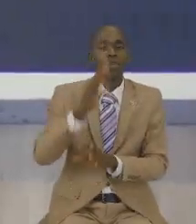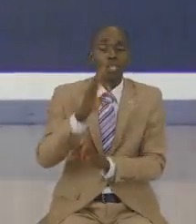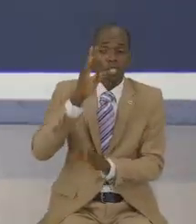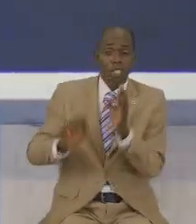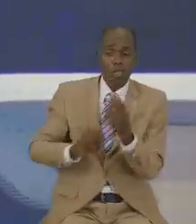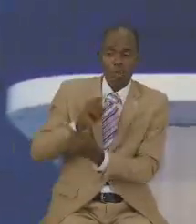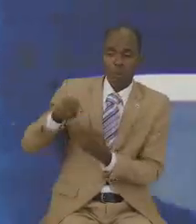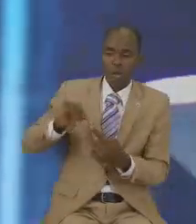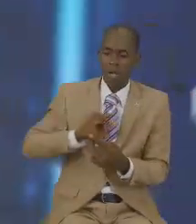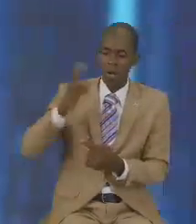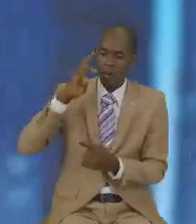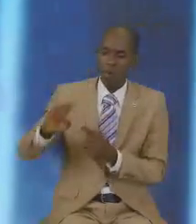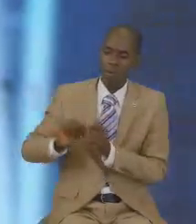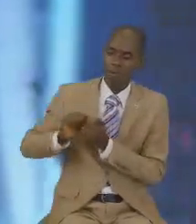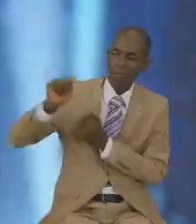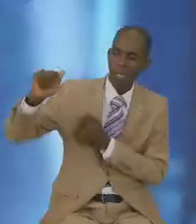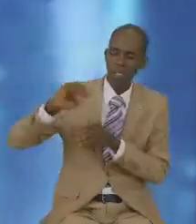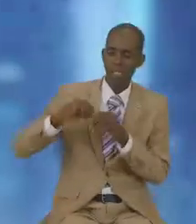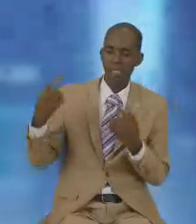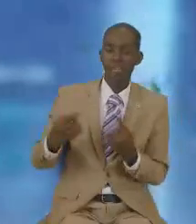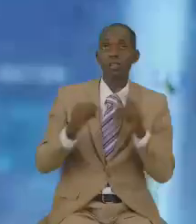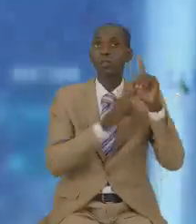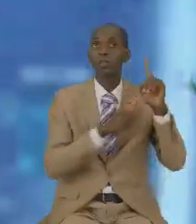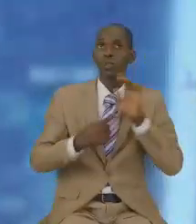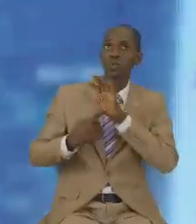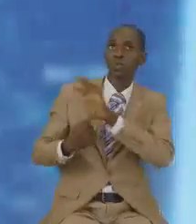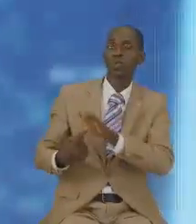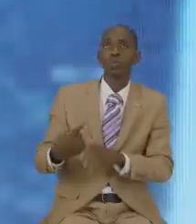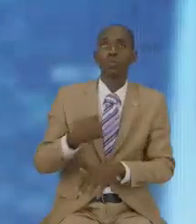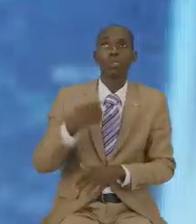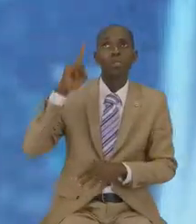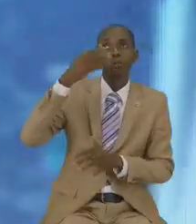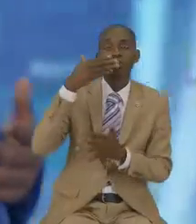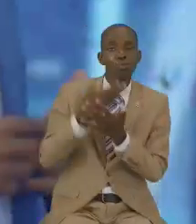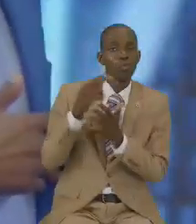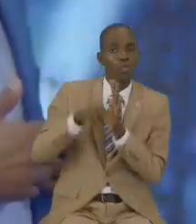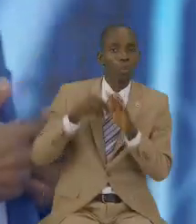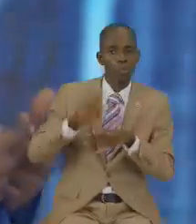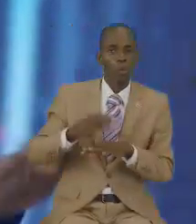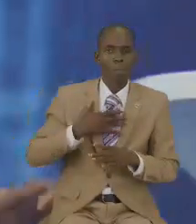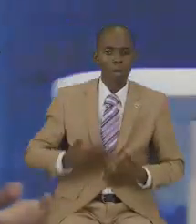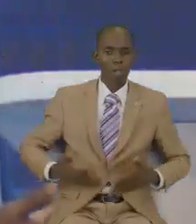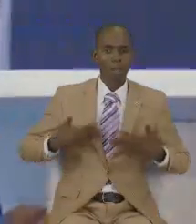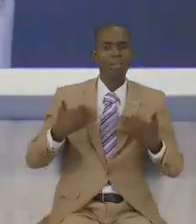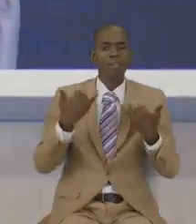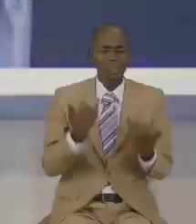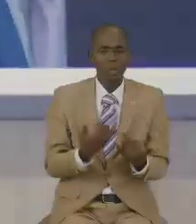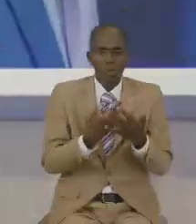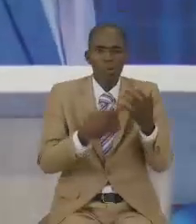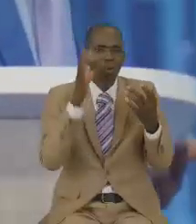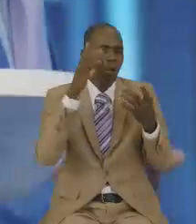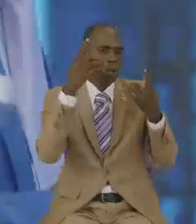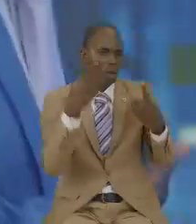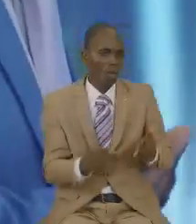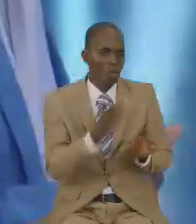far away, the Lord manifested his goodness upon my life, what will happen if